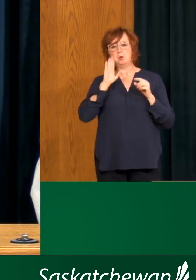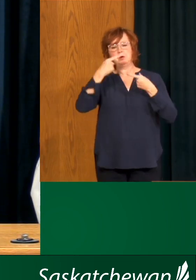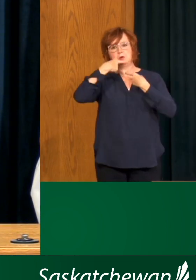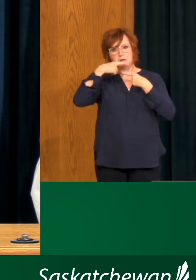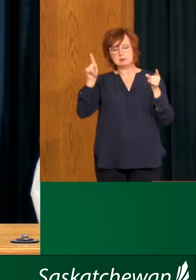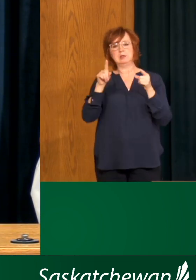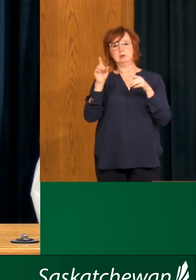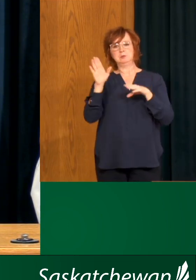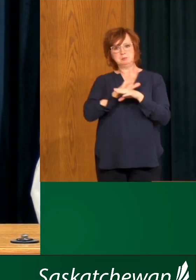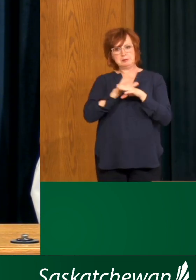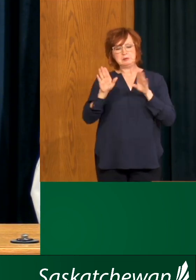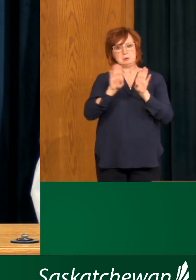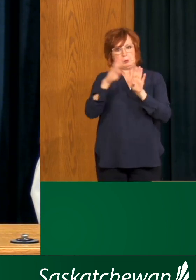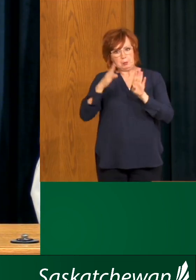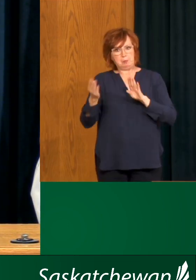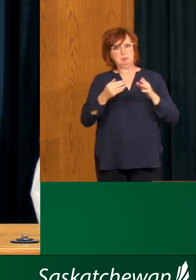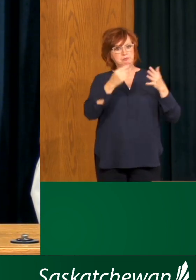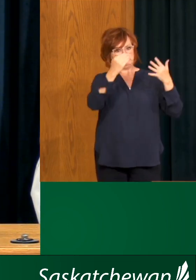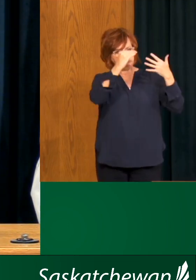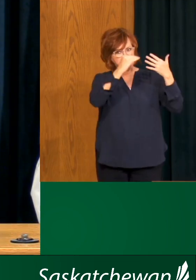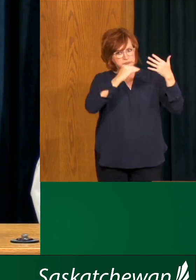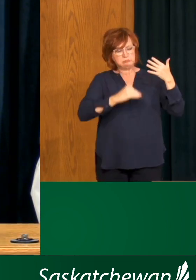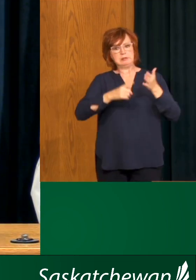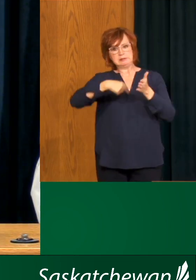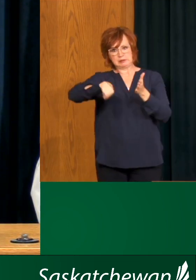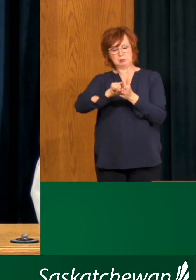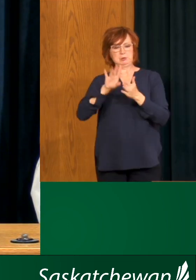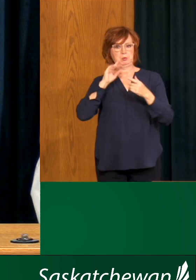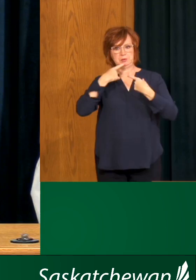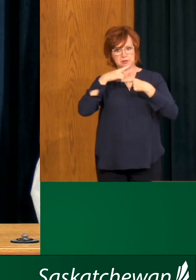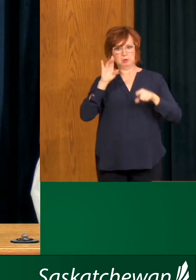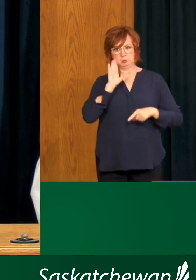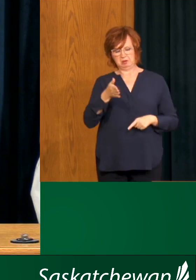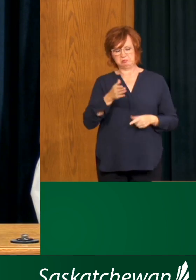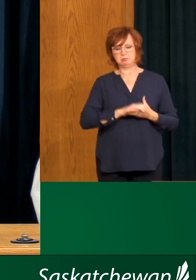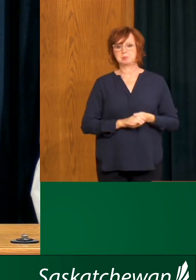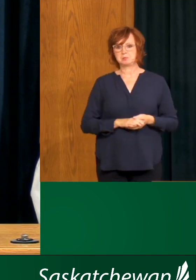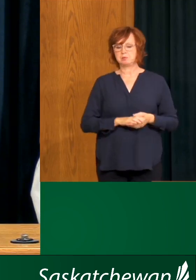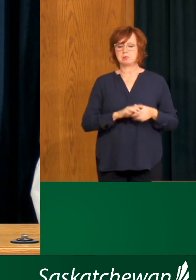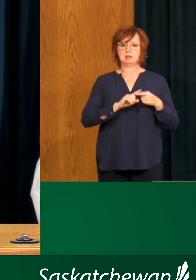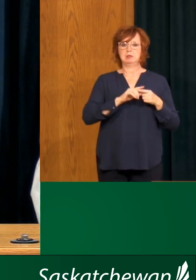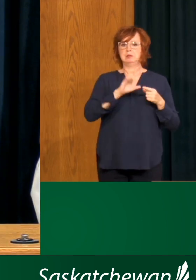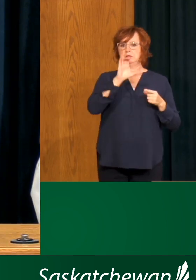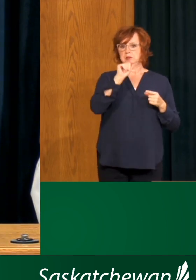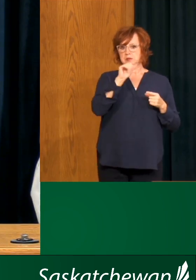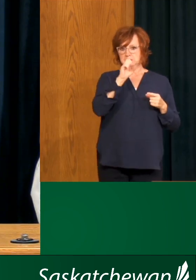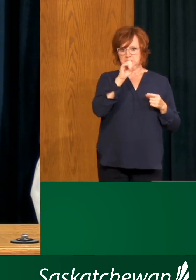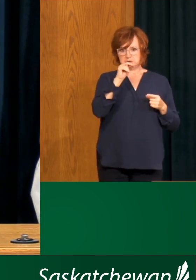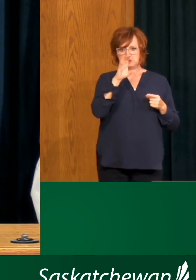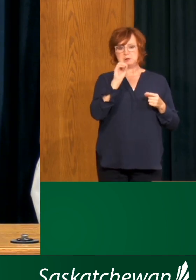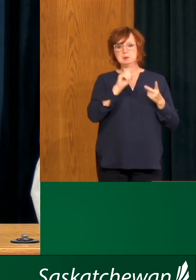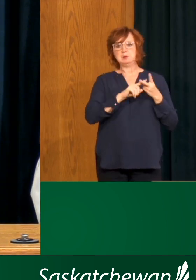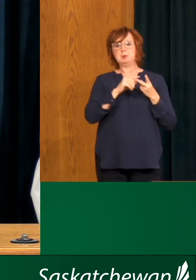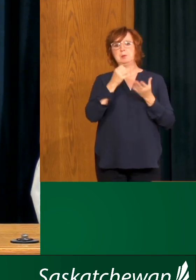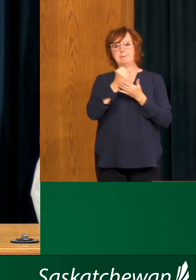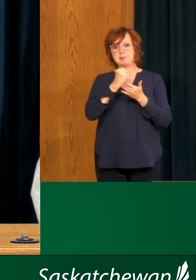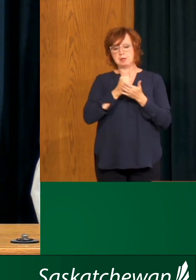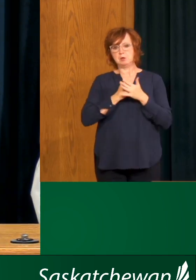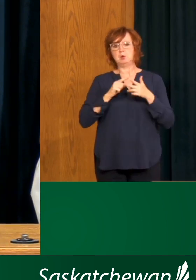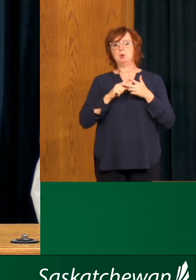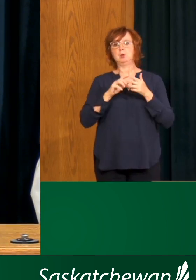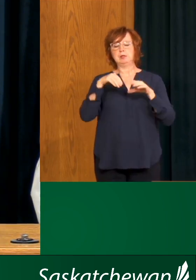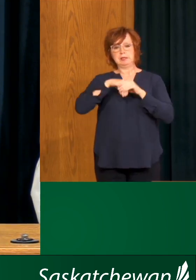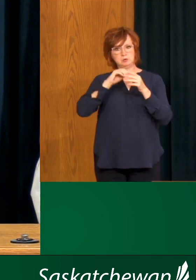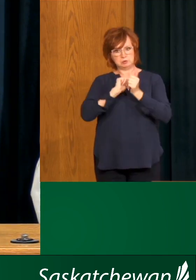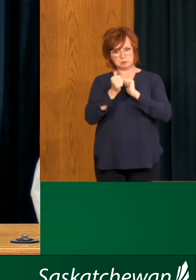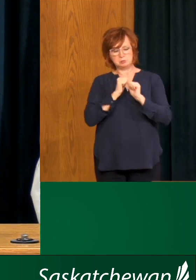4 businesses and facilities early next week. This will include casinos, bingo halls, as well as indoor sports facilities such